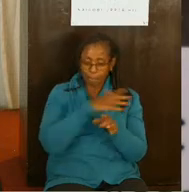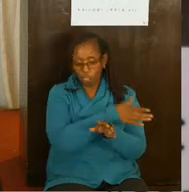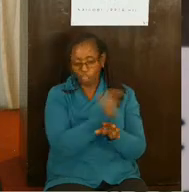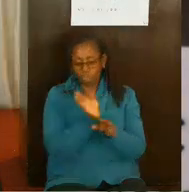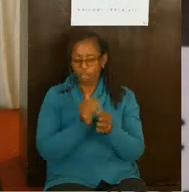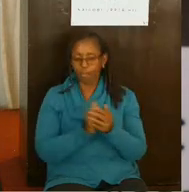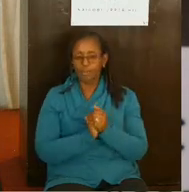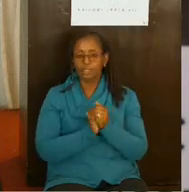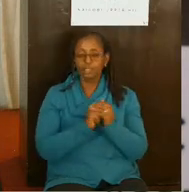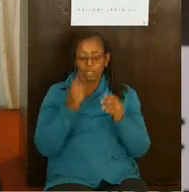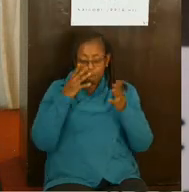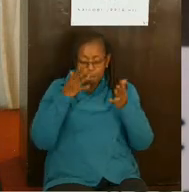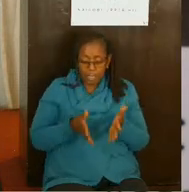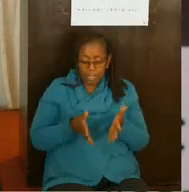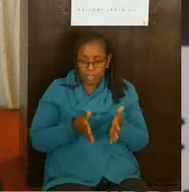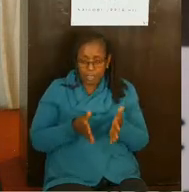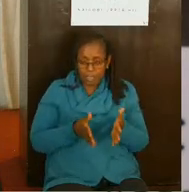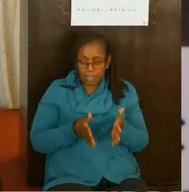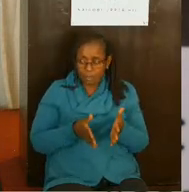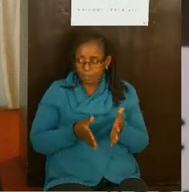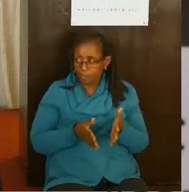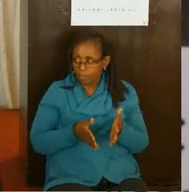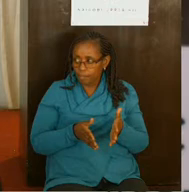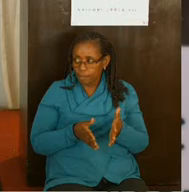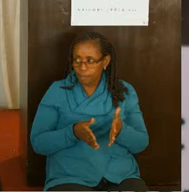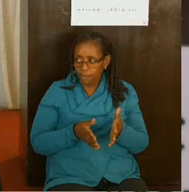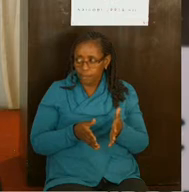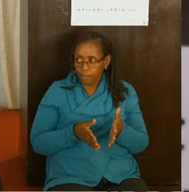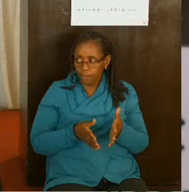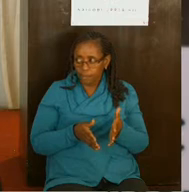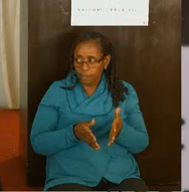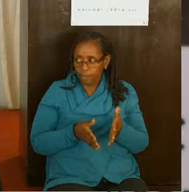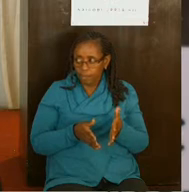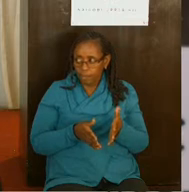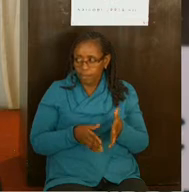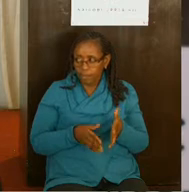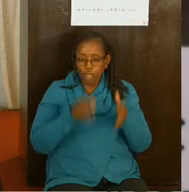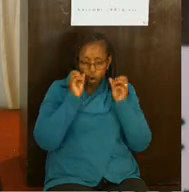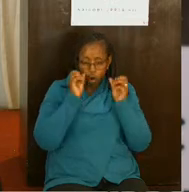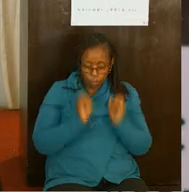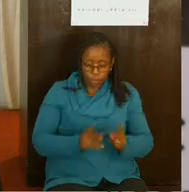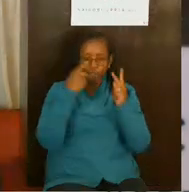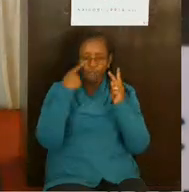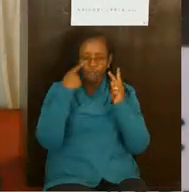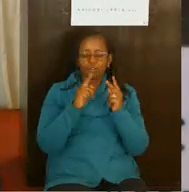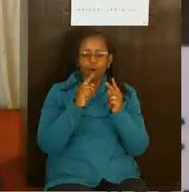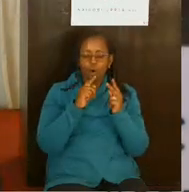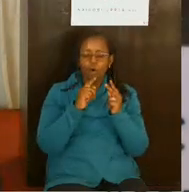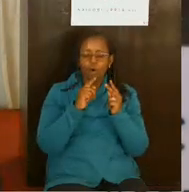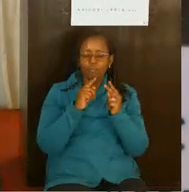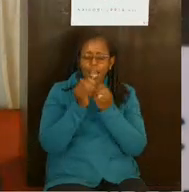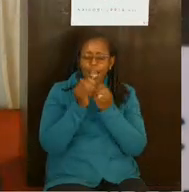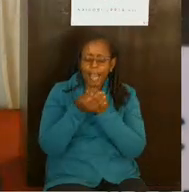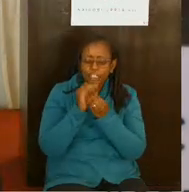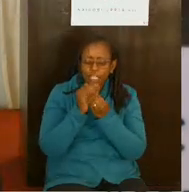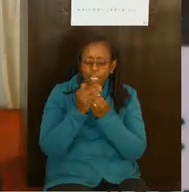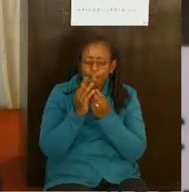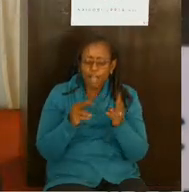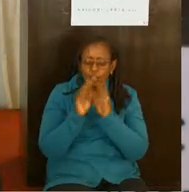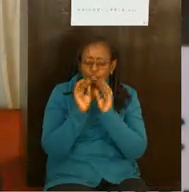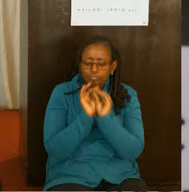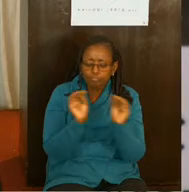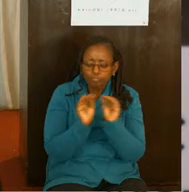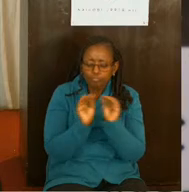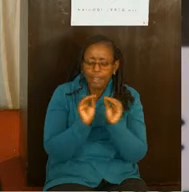to the present though it was is the opportunities for nurturing values which is in the classroom School